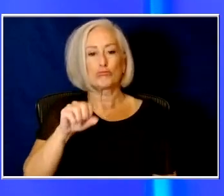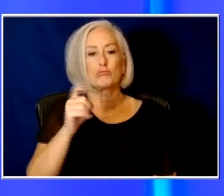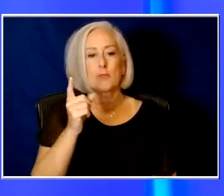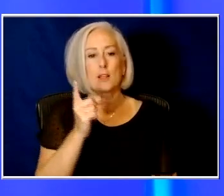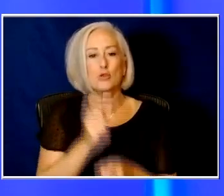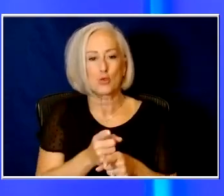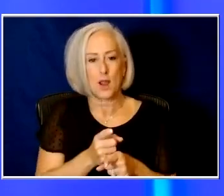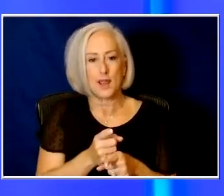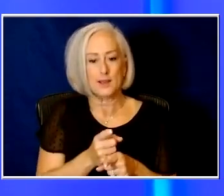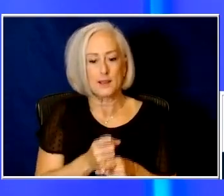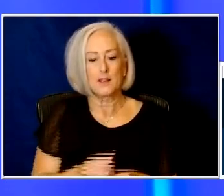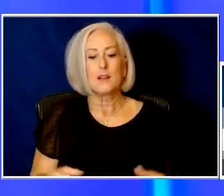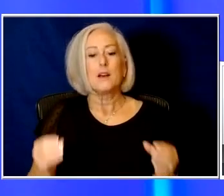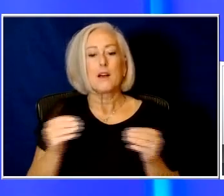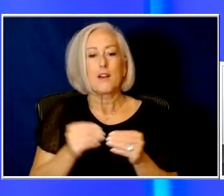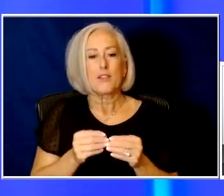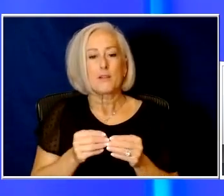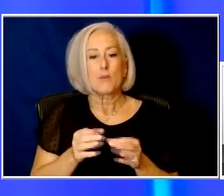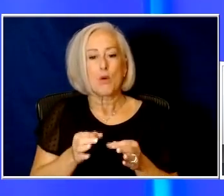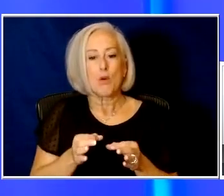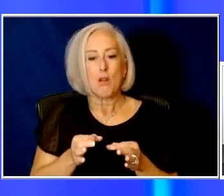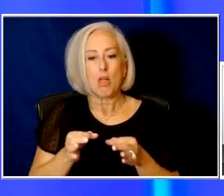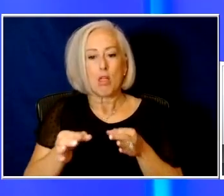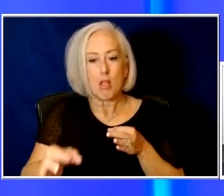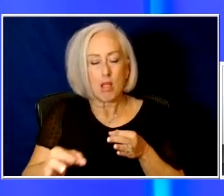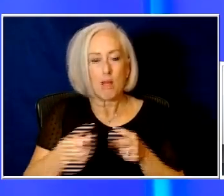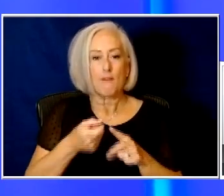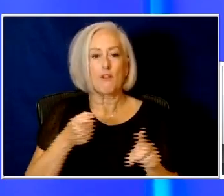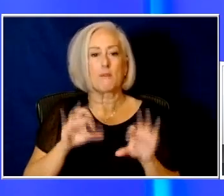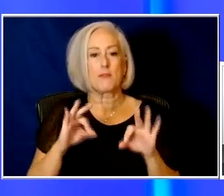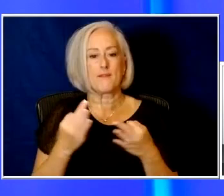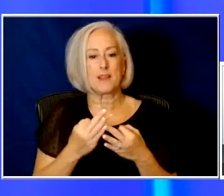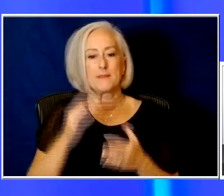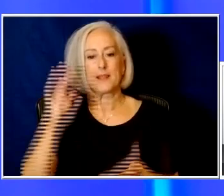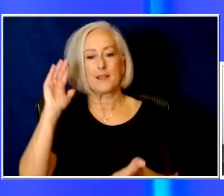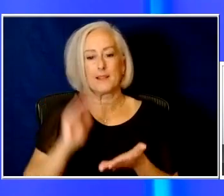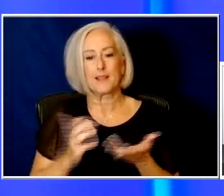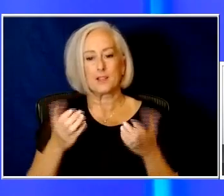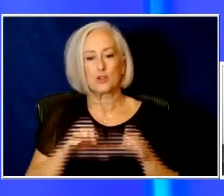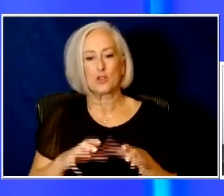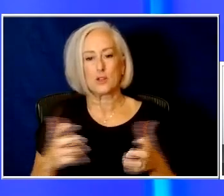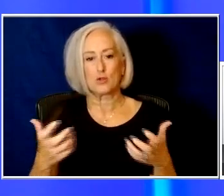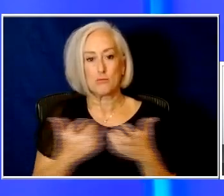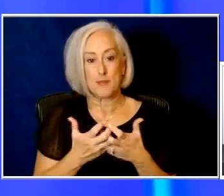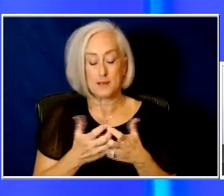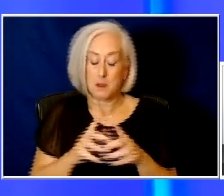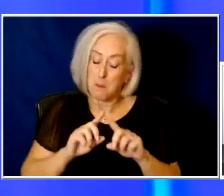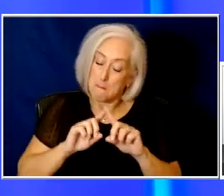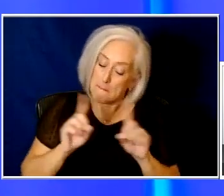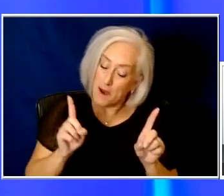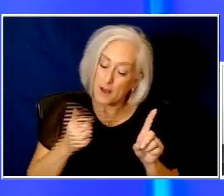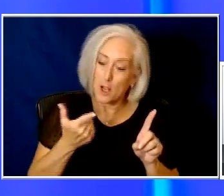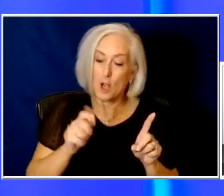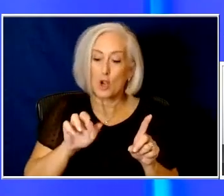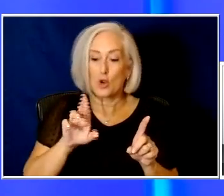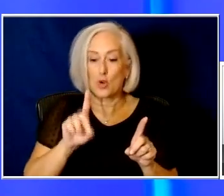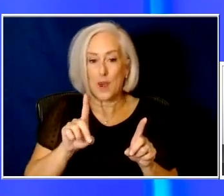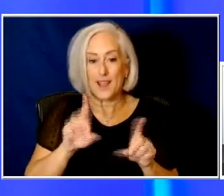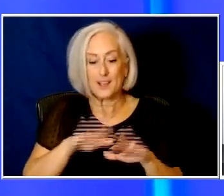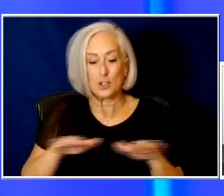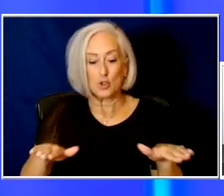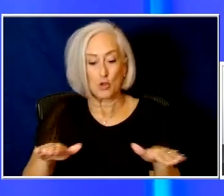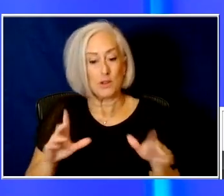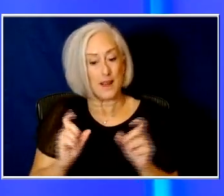the less and less chance of being a match. But saying that, we have had grandchildren donate to their grandparents.